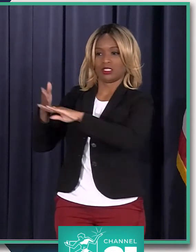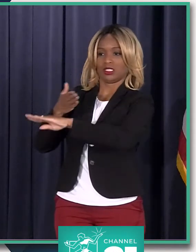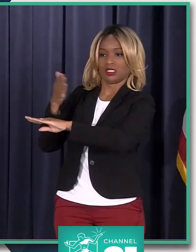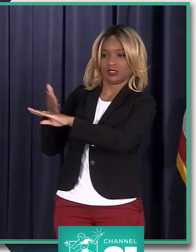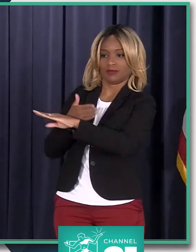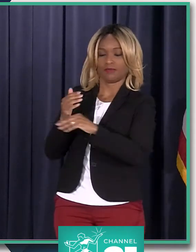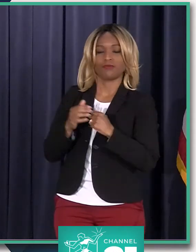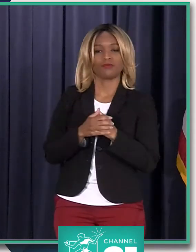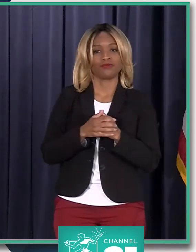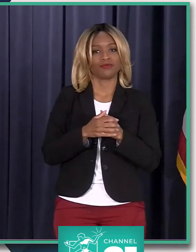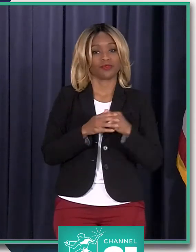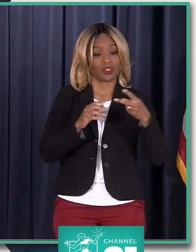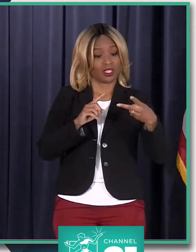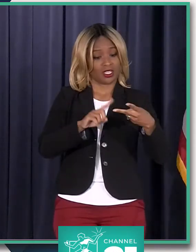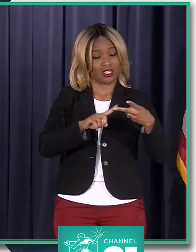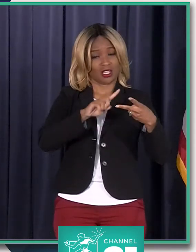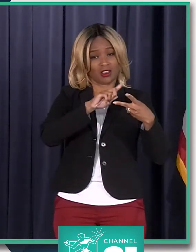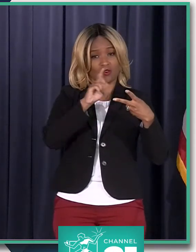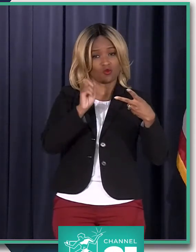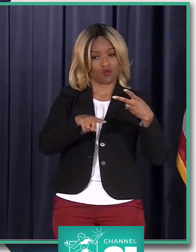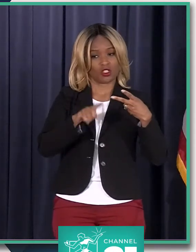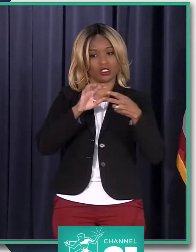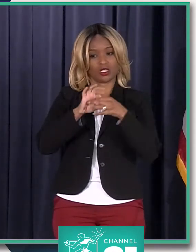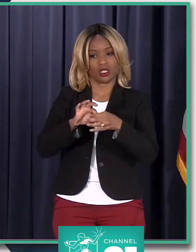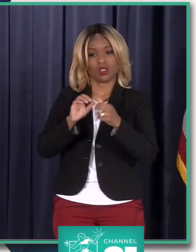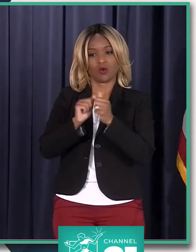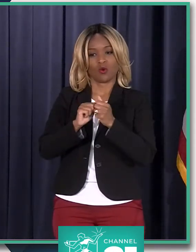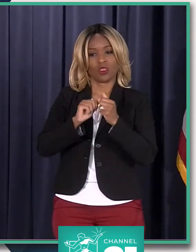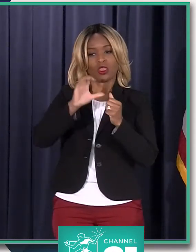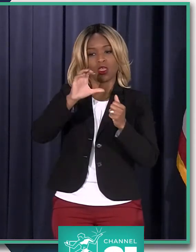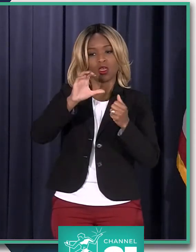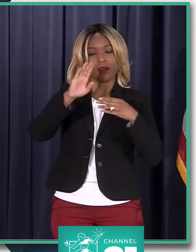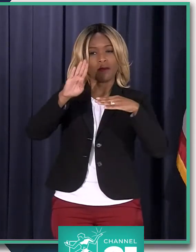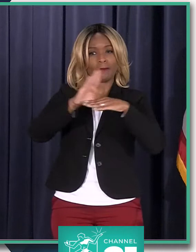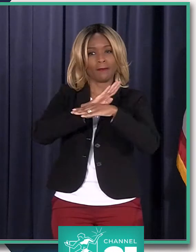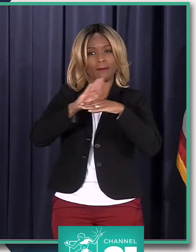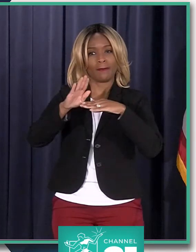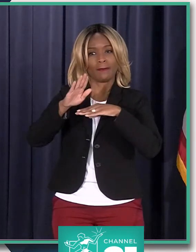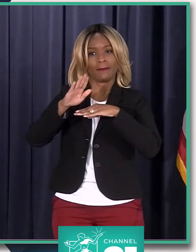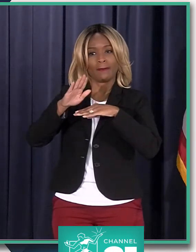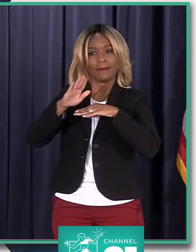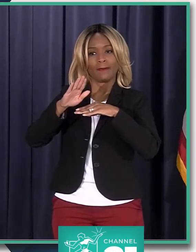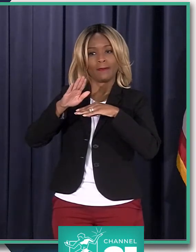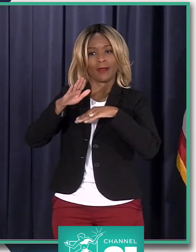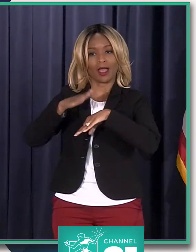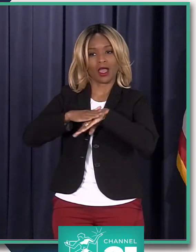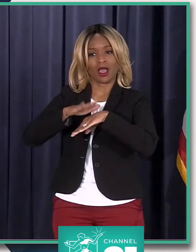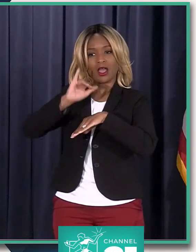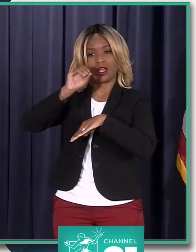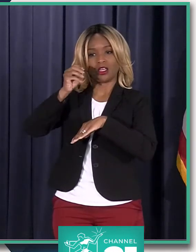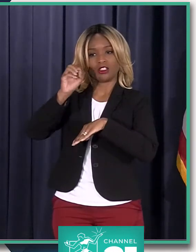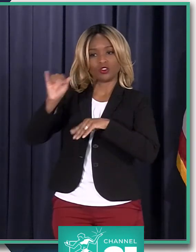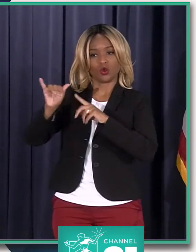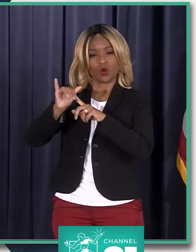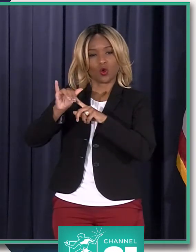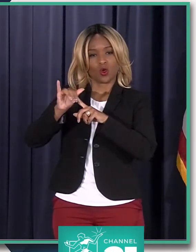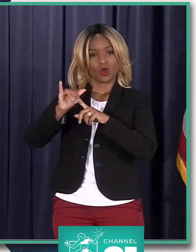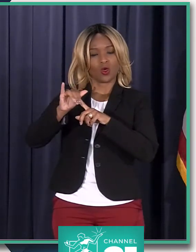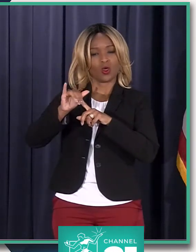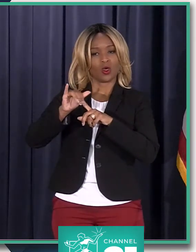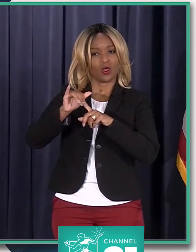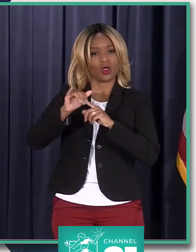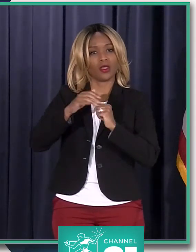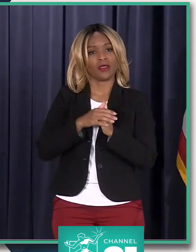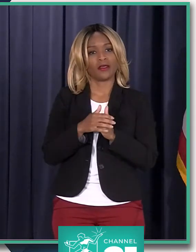second question, I think, had to do with commercial on Joy. And as I think has been referenced earlier